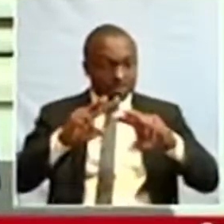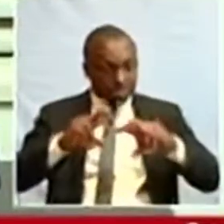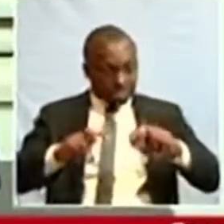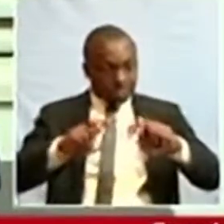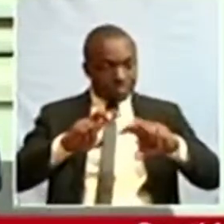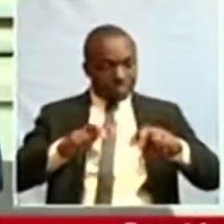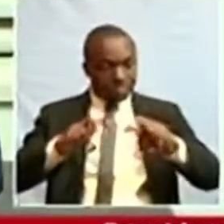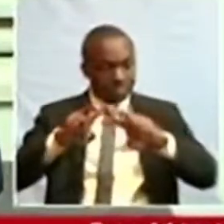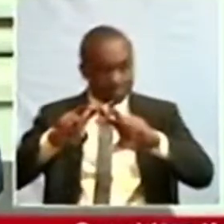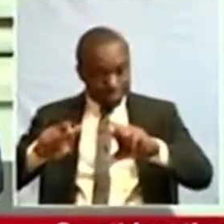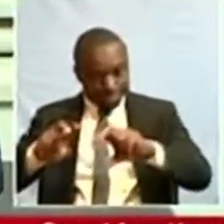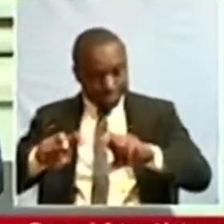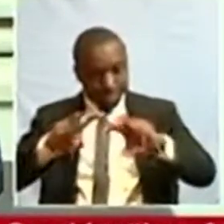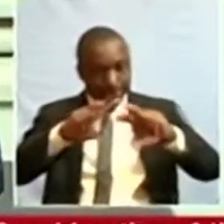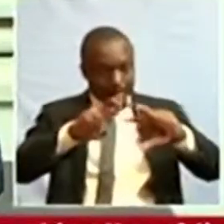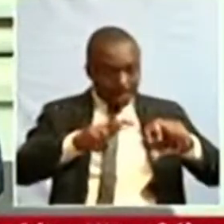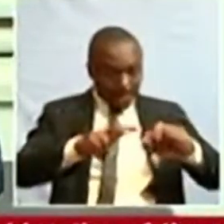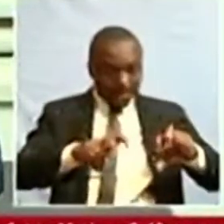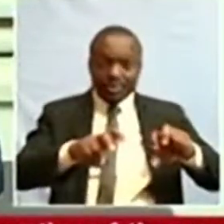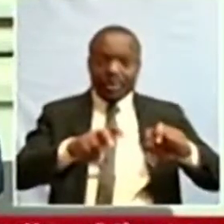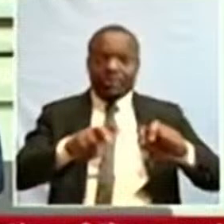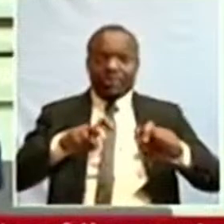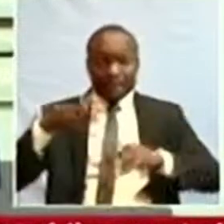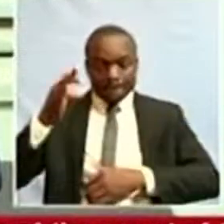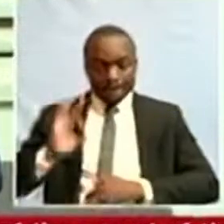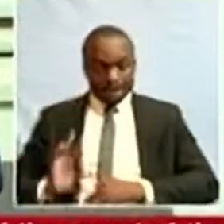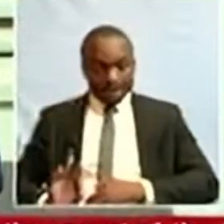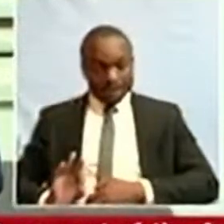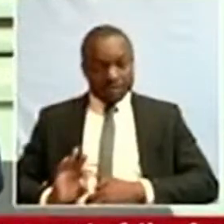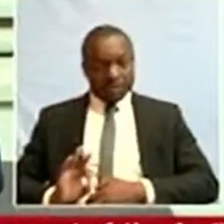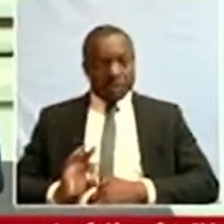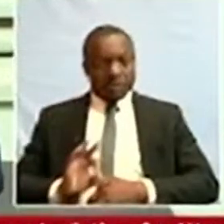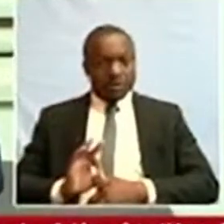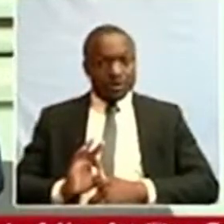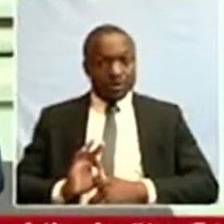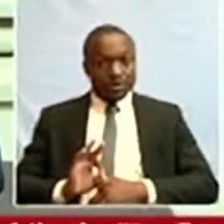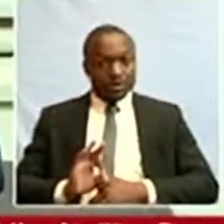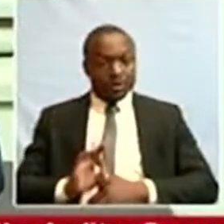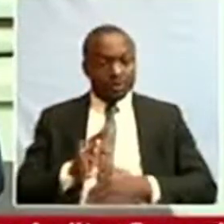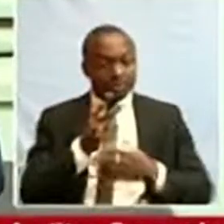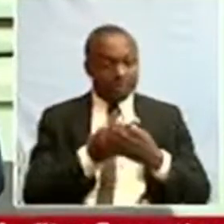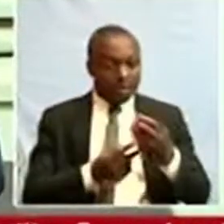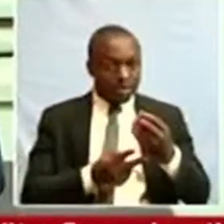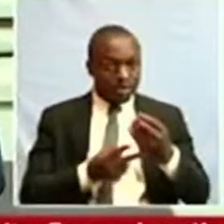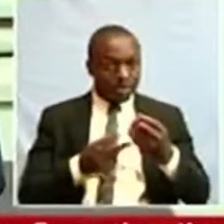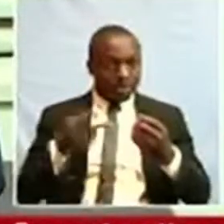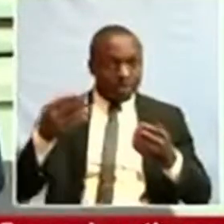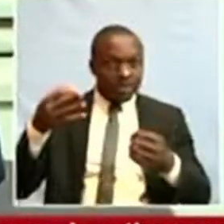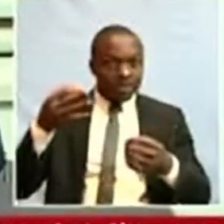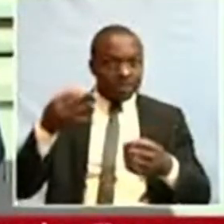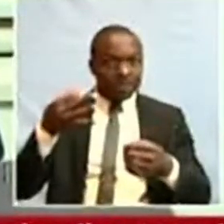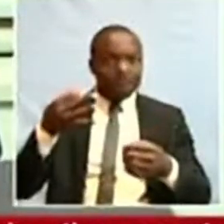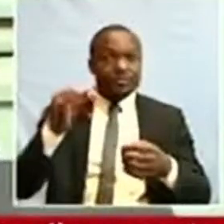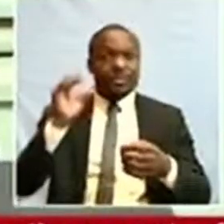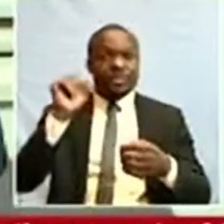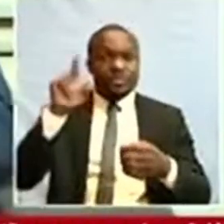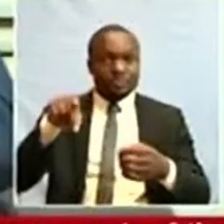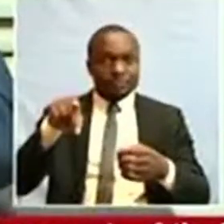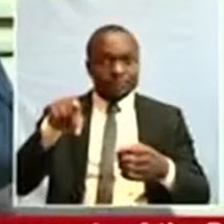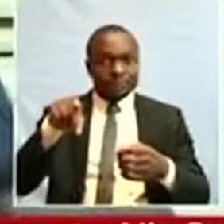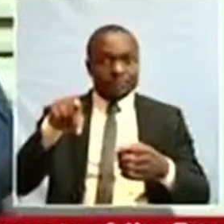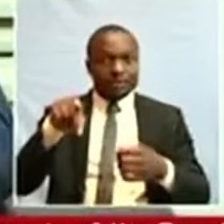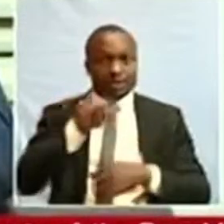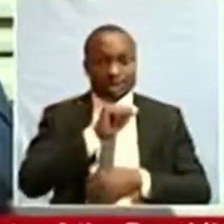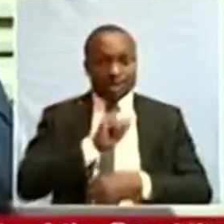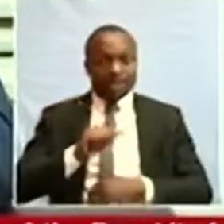of beneficiaries that are both on either on FSIP and on FSP. So like in the